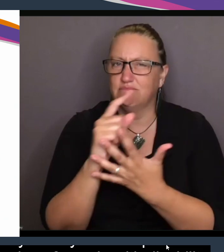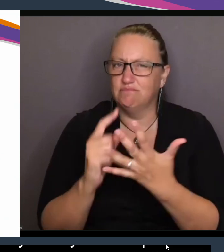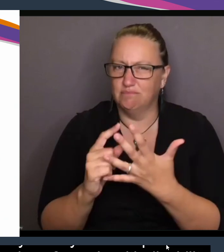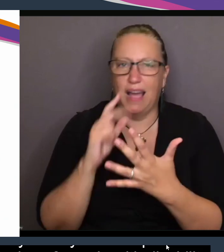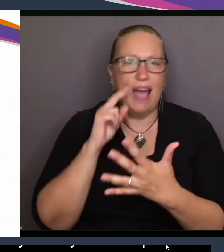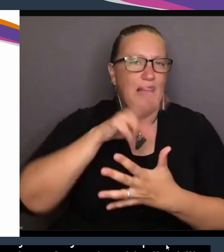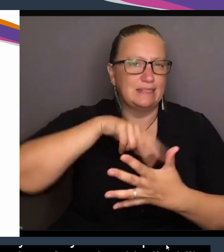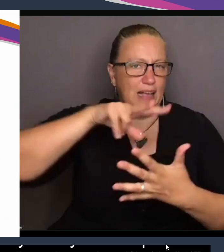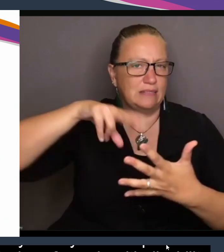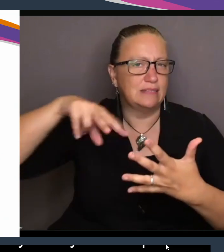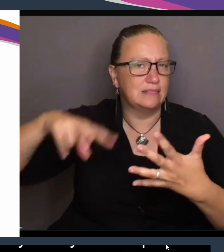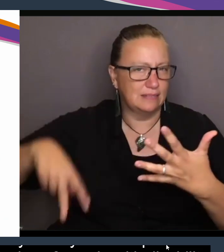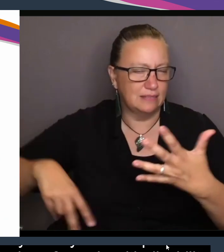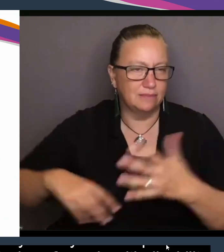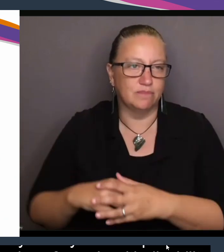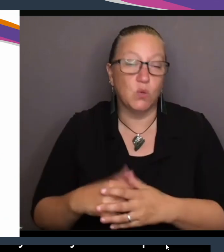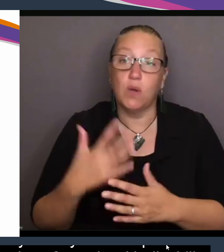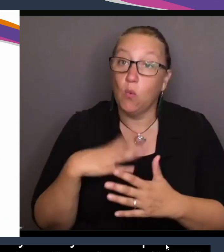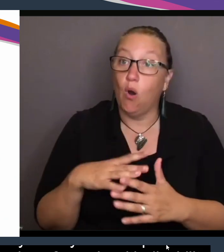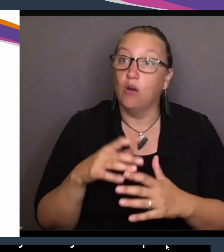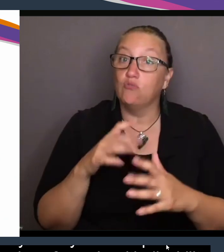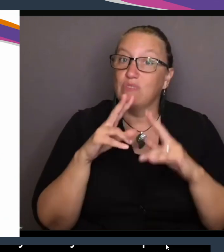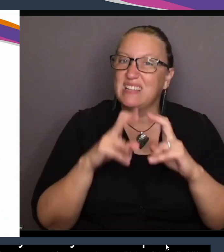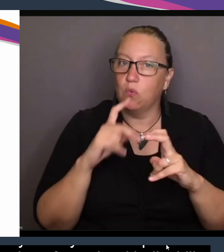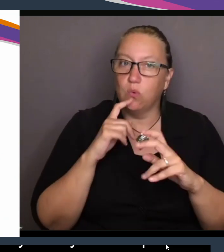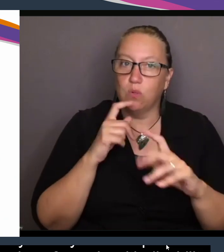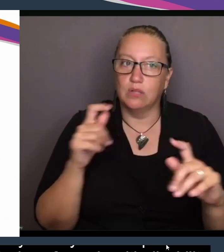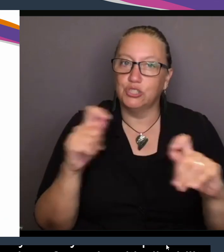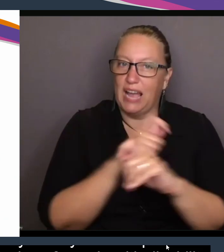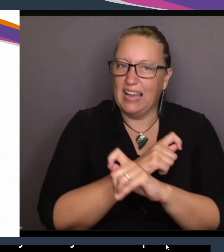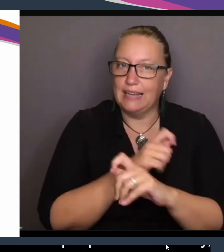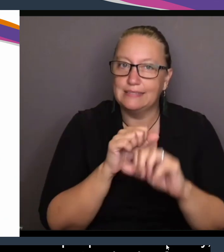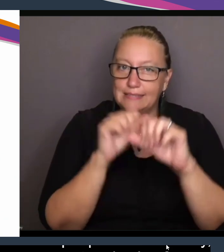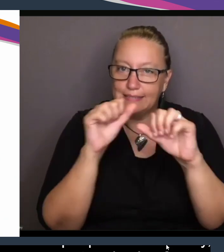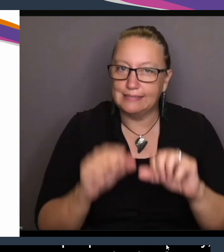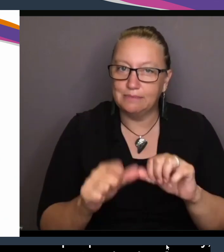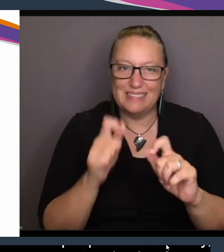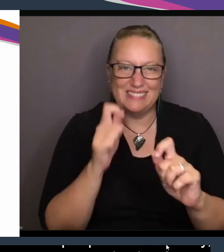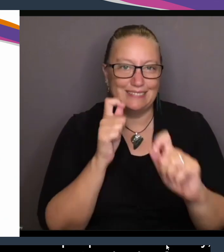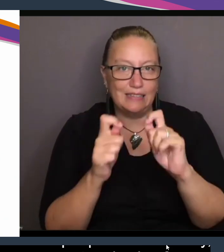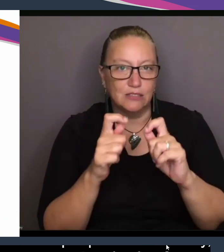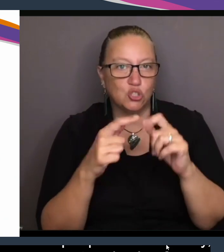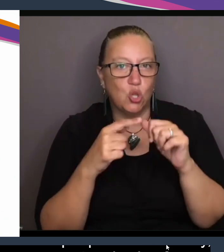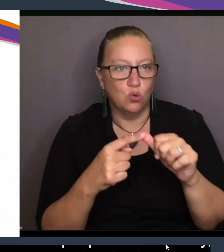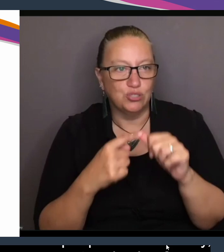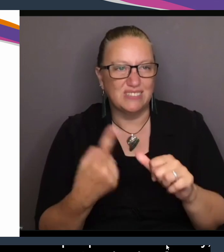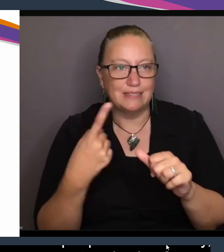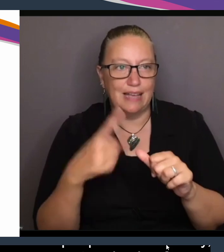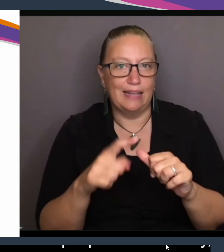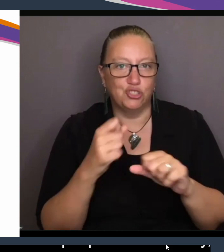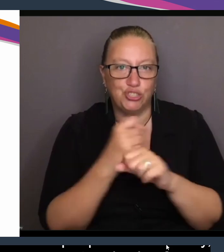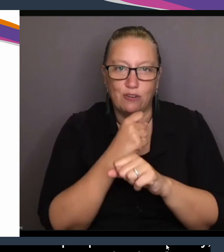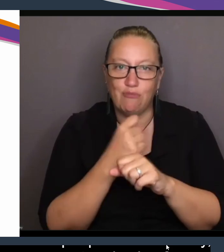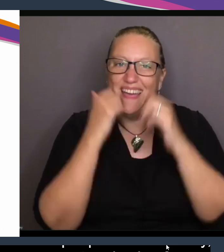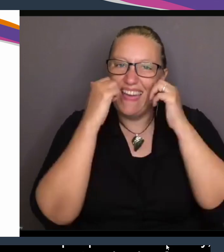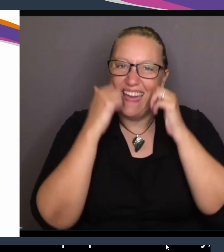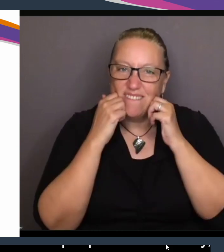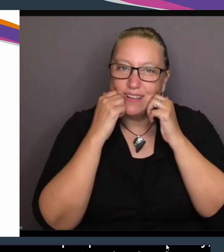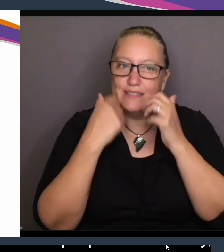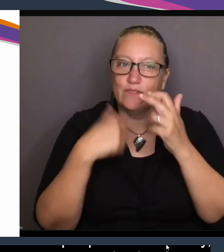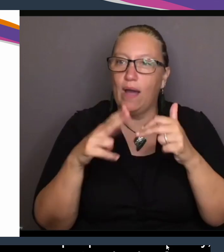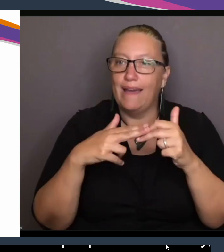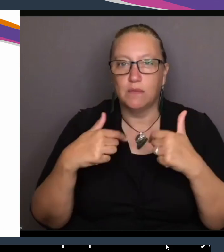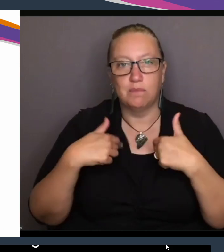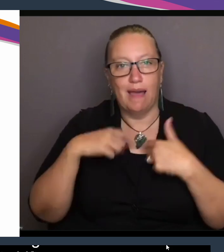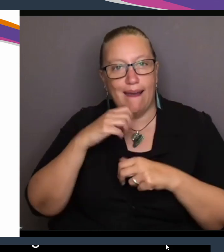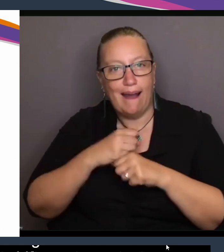research that shifts systems, tests solutions, and generates evidence that governments, regulators and service providers